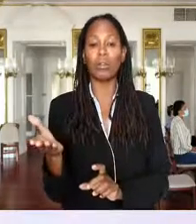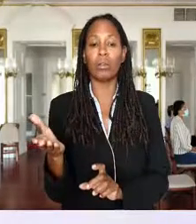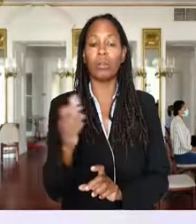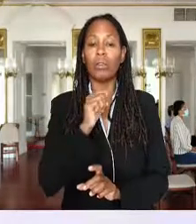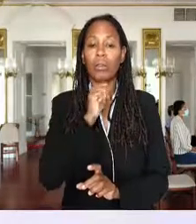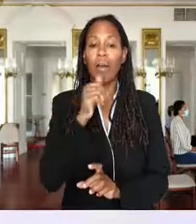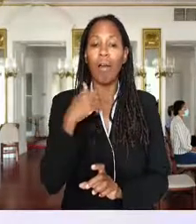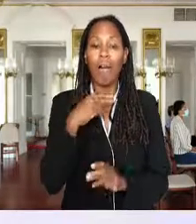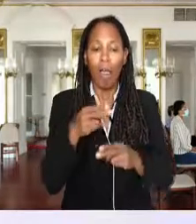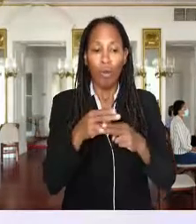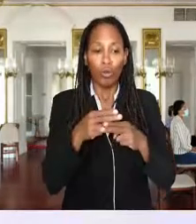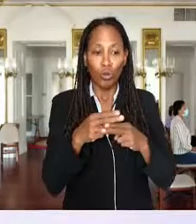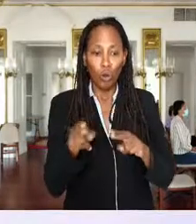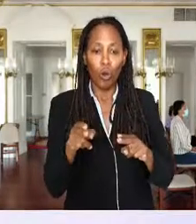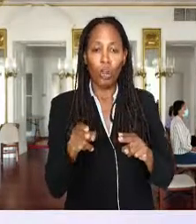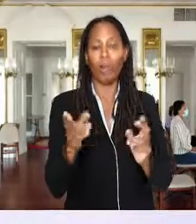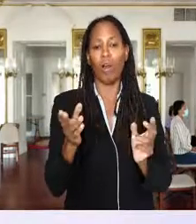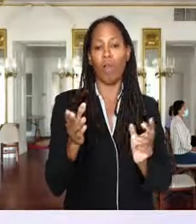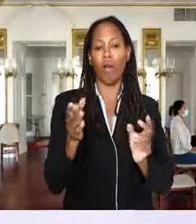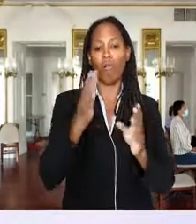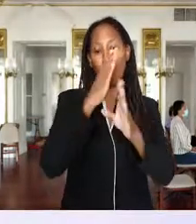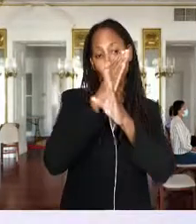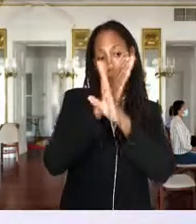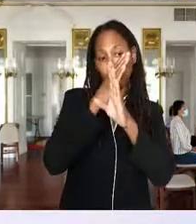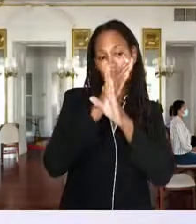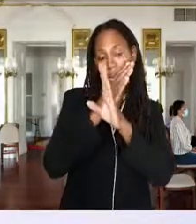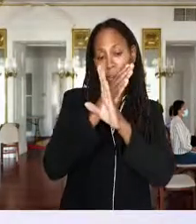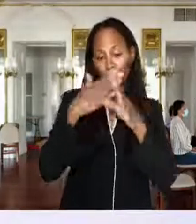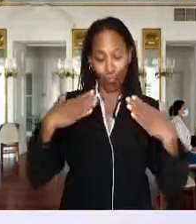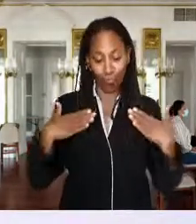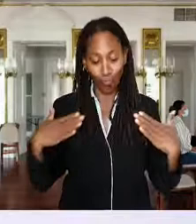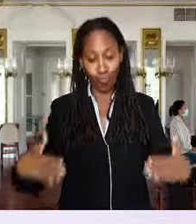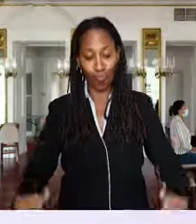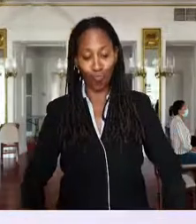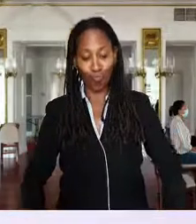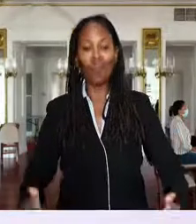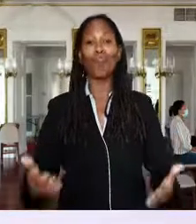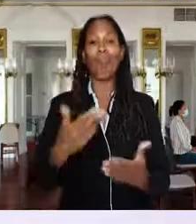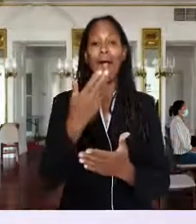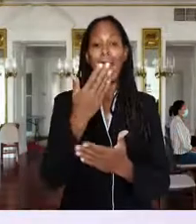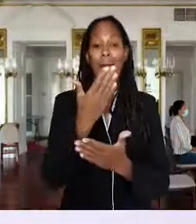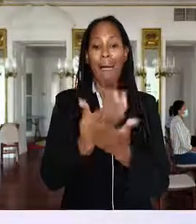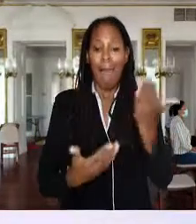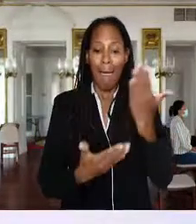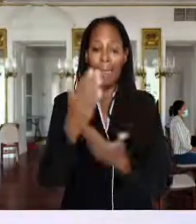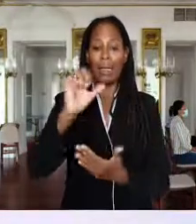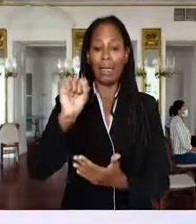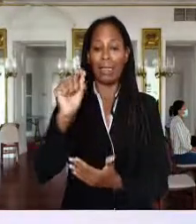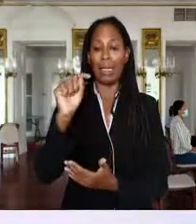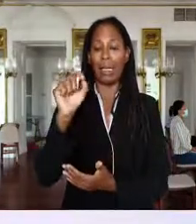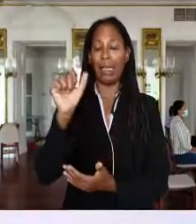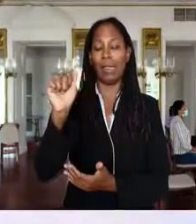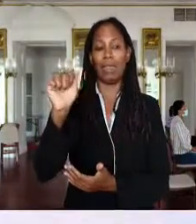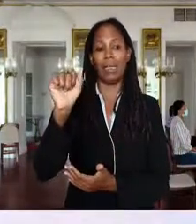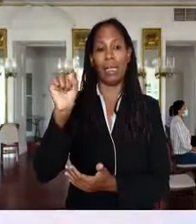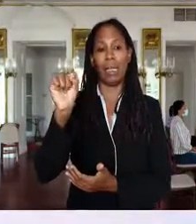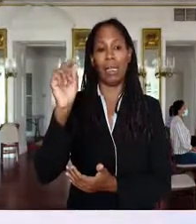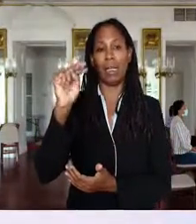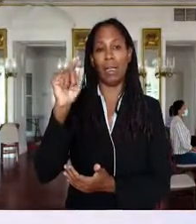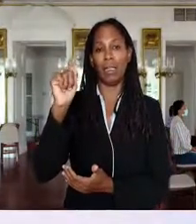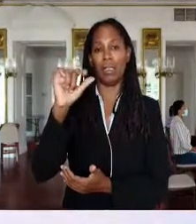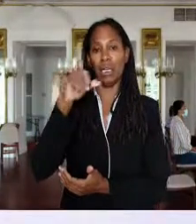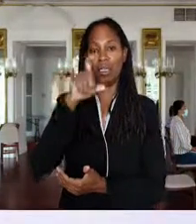of protective equipment like PPEs, no shortage of hand sanitizer, thermometers, or any of the necessary